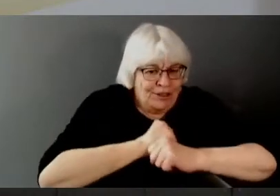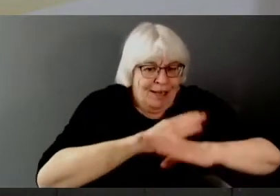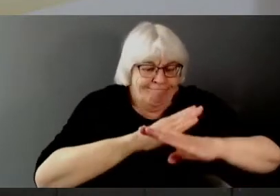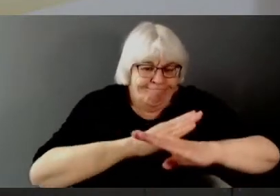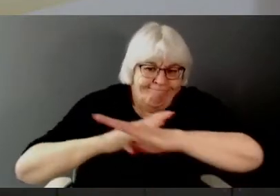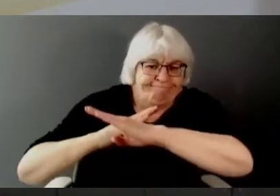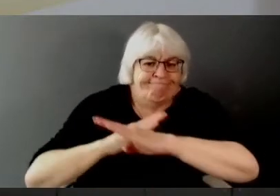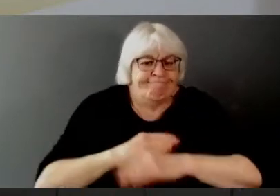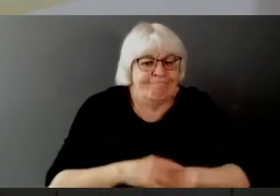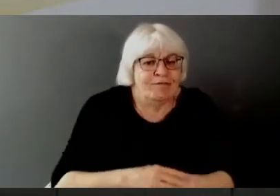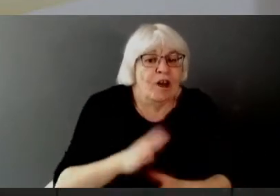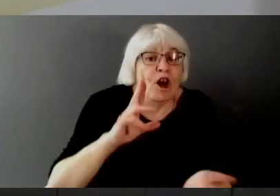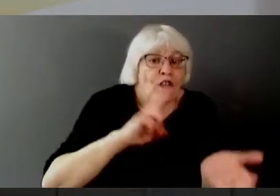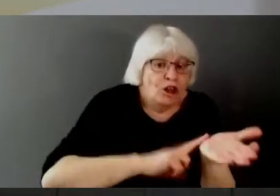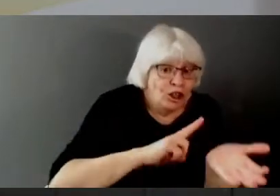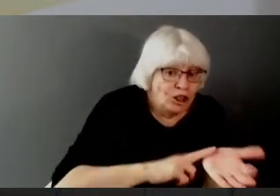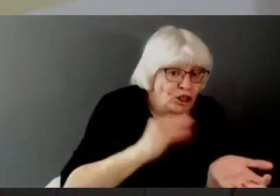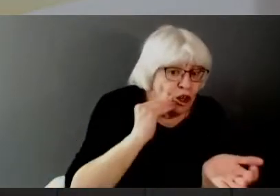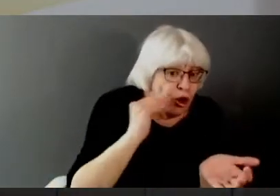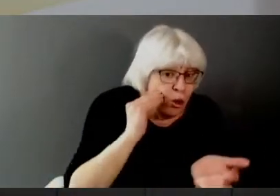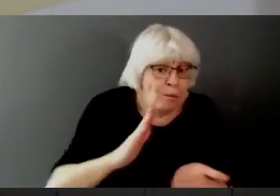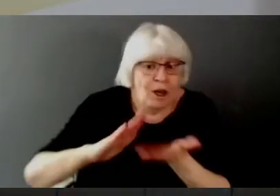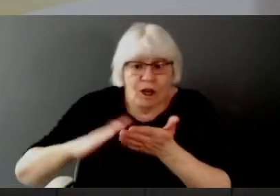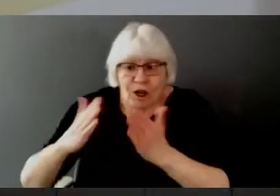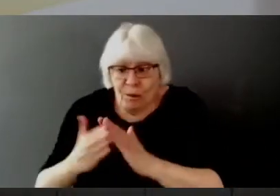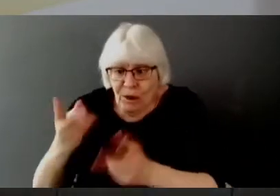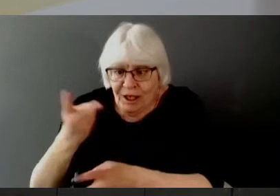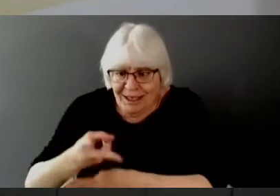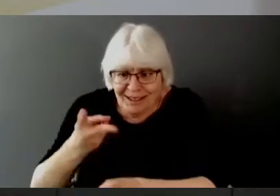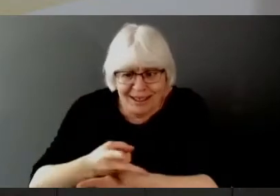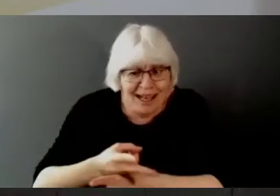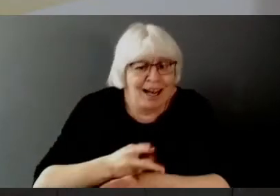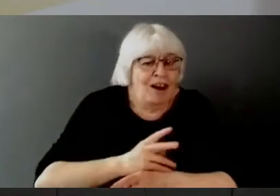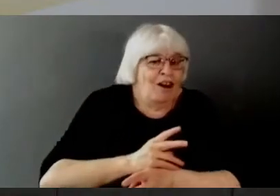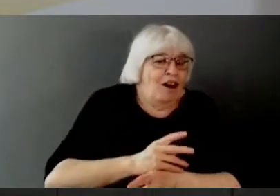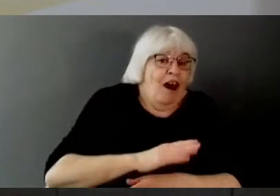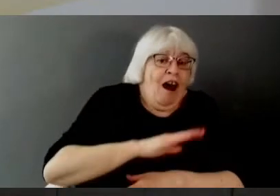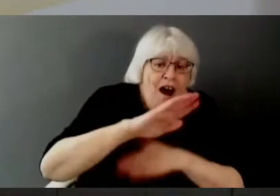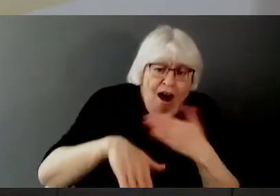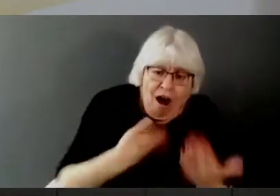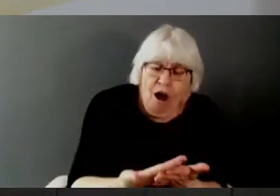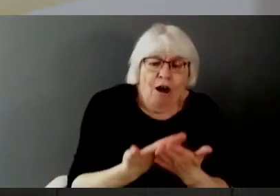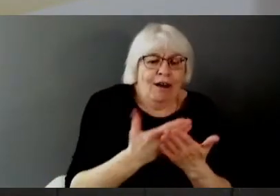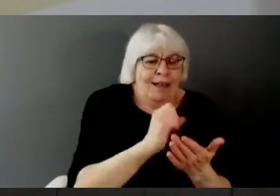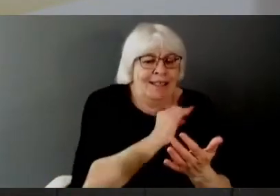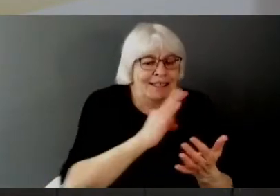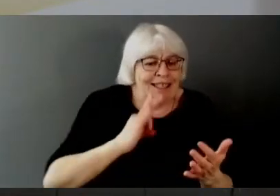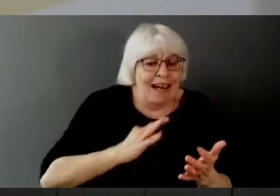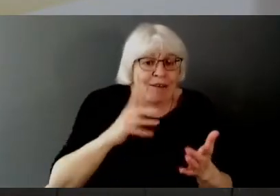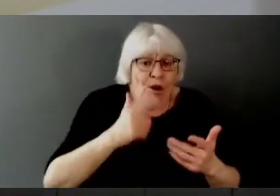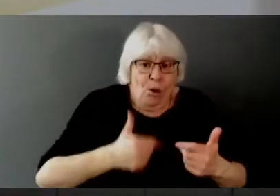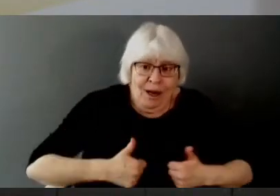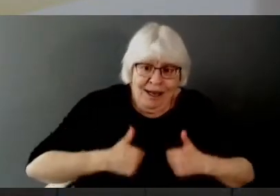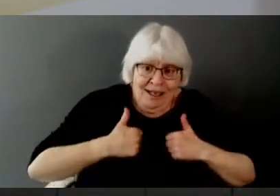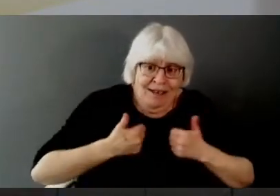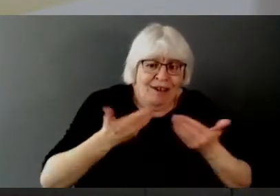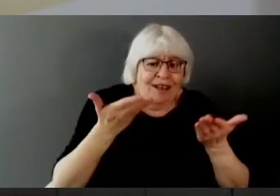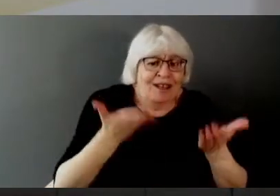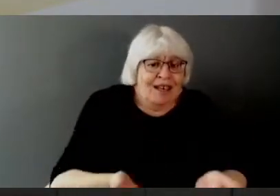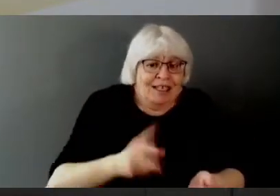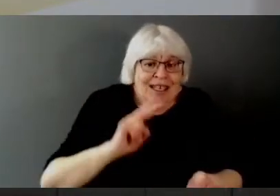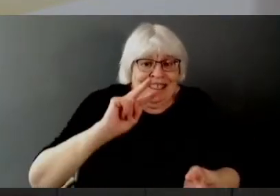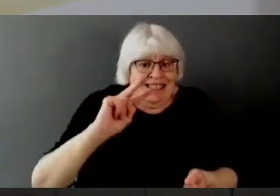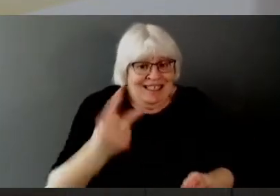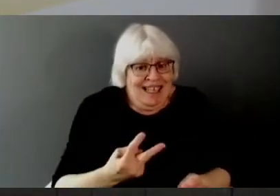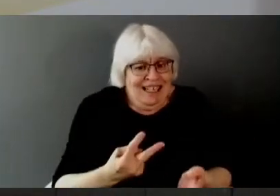residents and staff will have received or should have received their second dose by February 16th. Our plan to